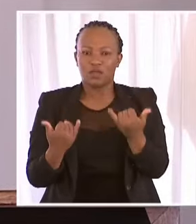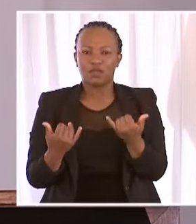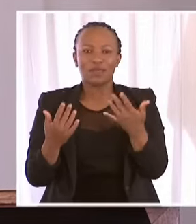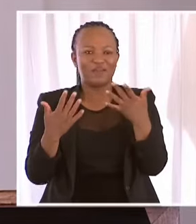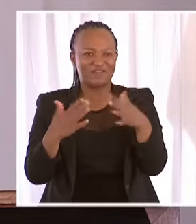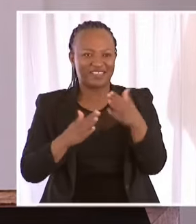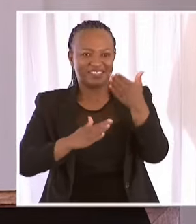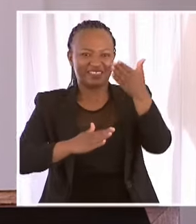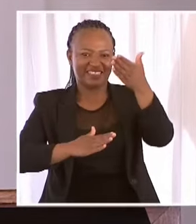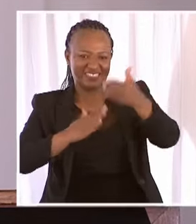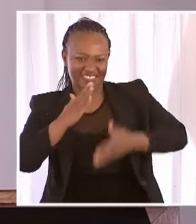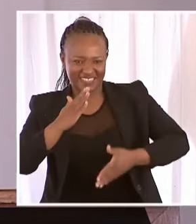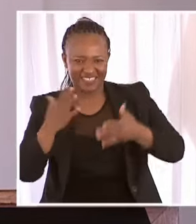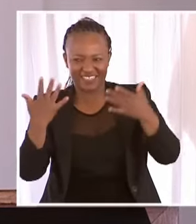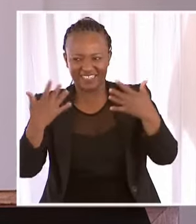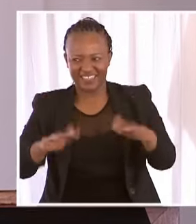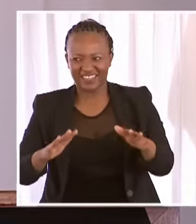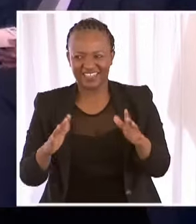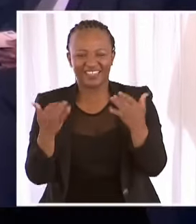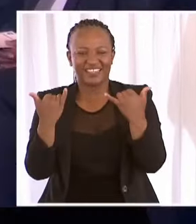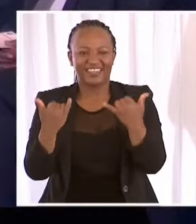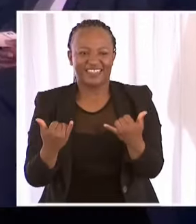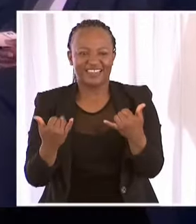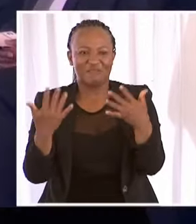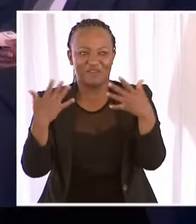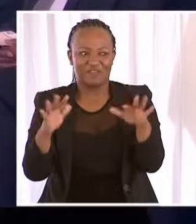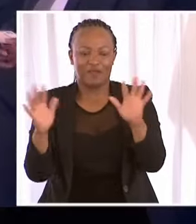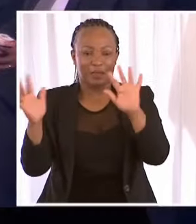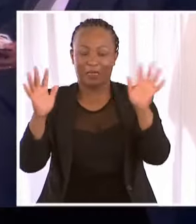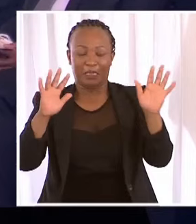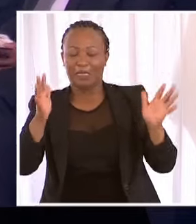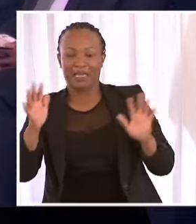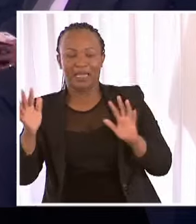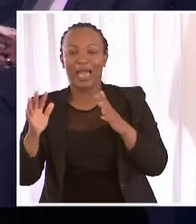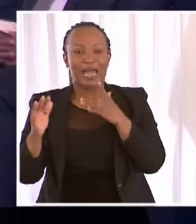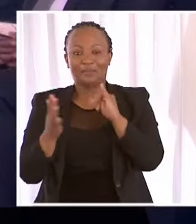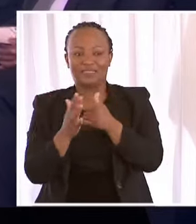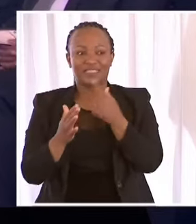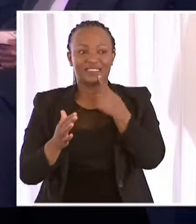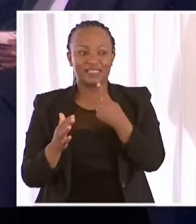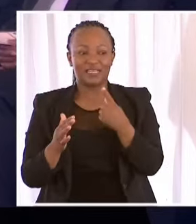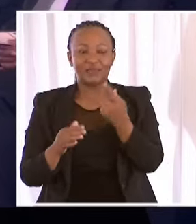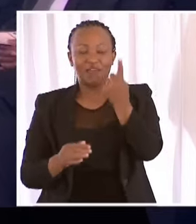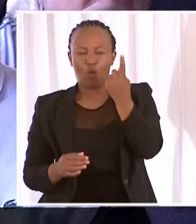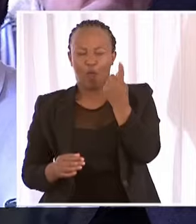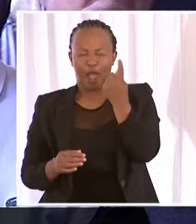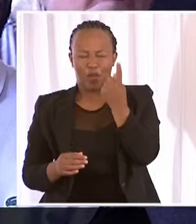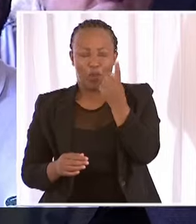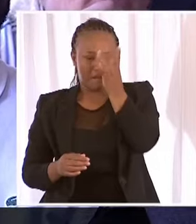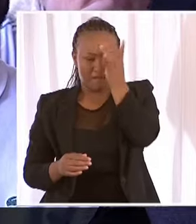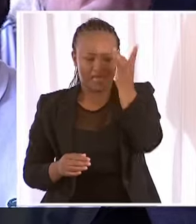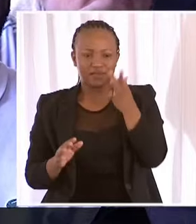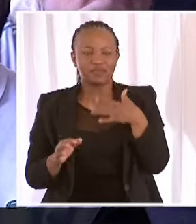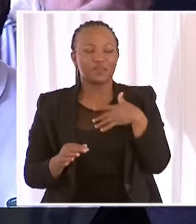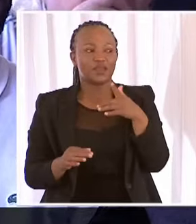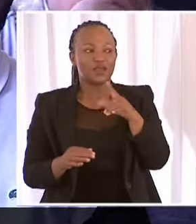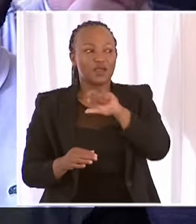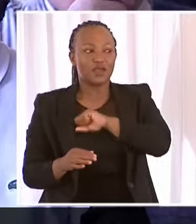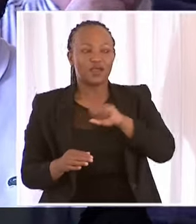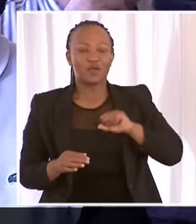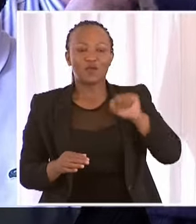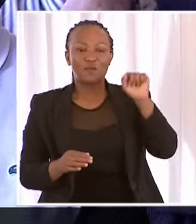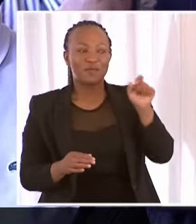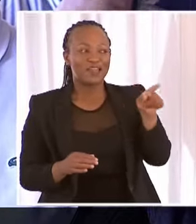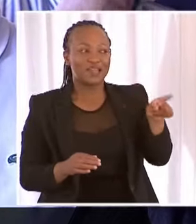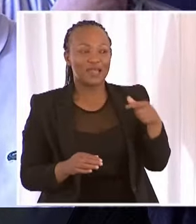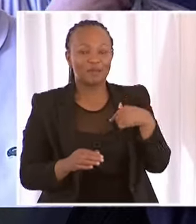end of 20 hats. But what I can't resist saying, if I've got 1 minute, comrades, I